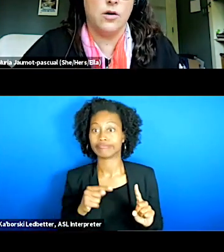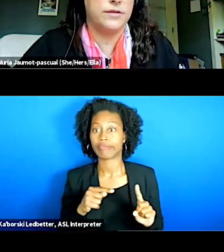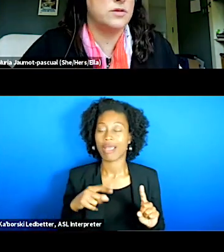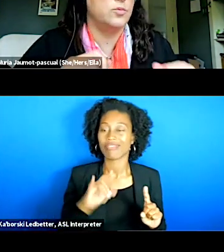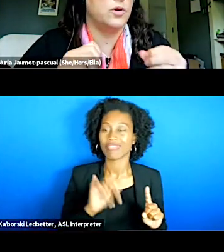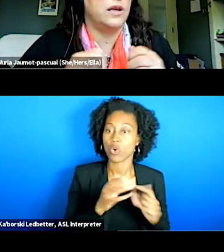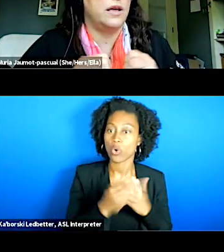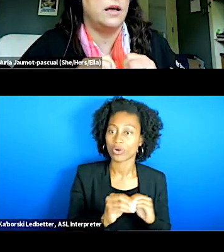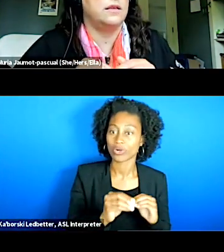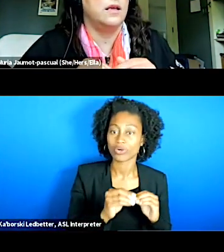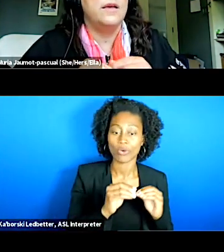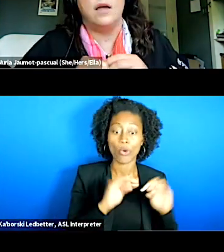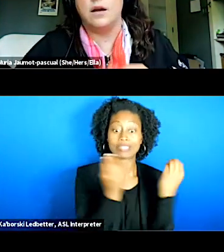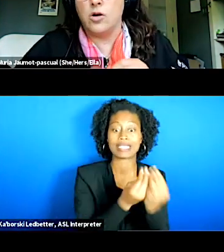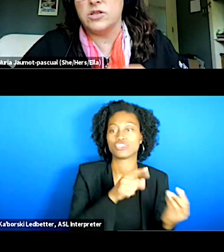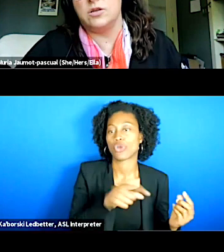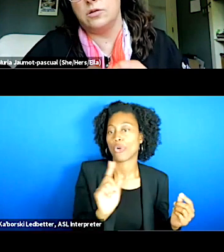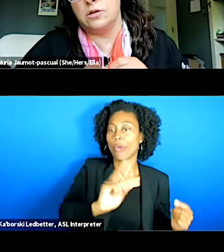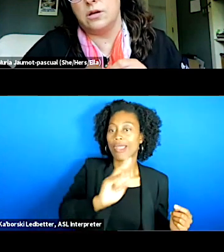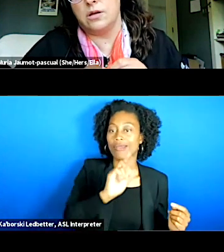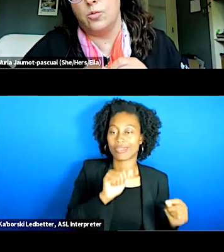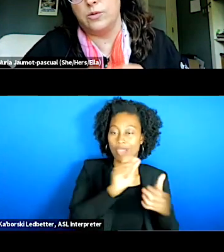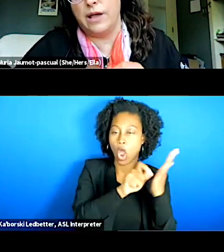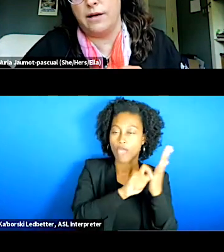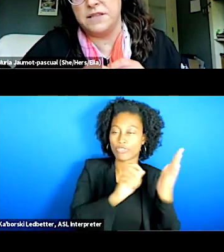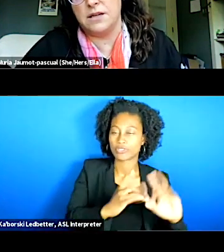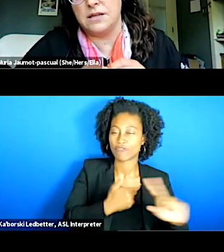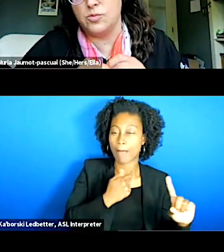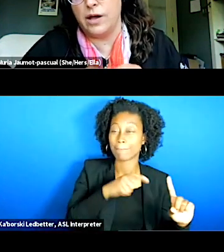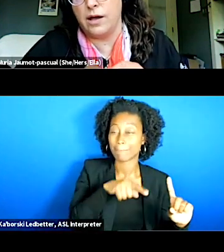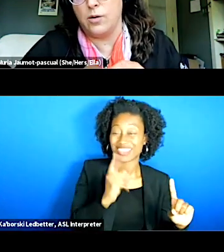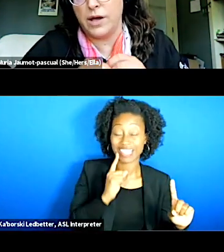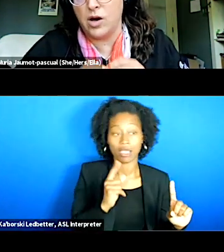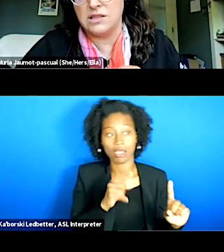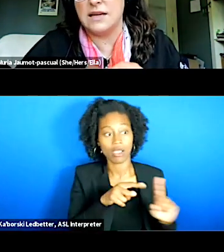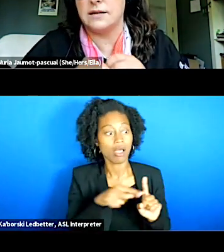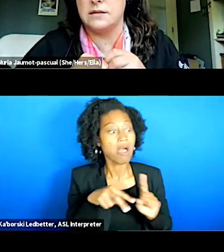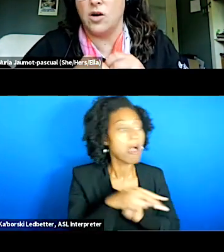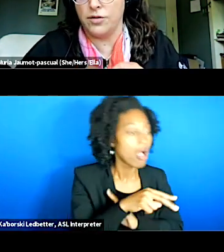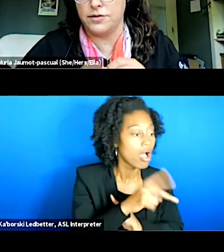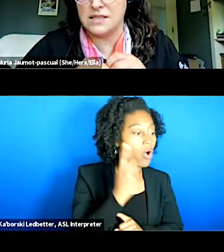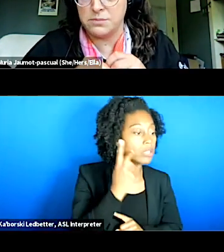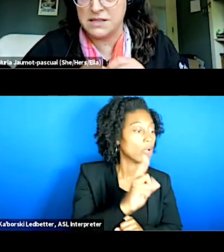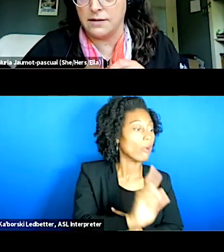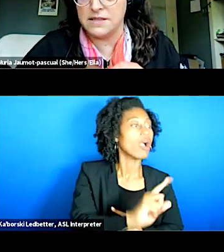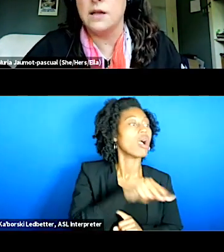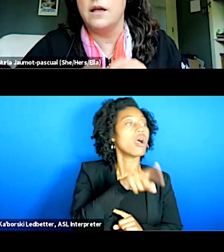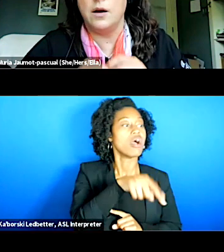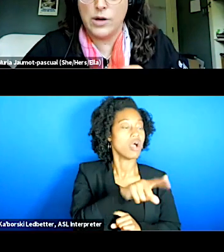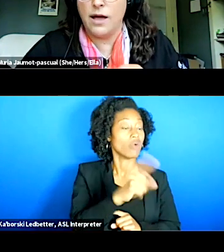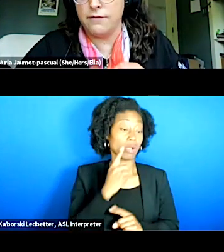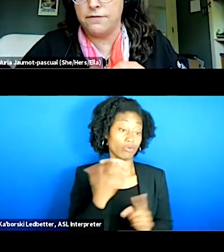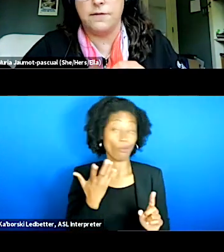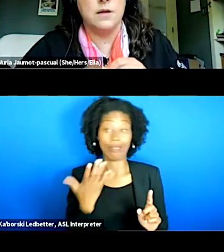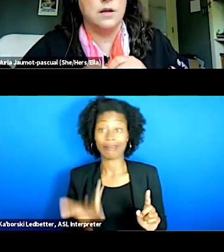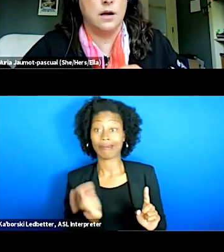the authors work at, and also what we have done is we contact the authors themselves, and